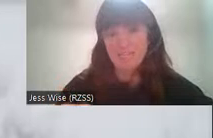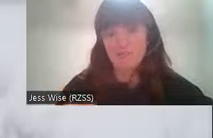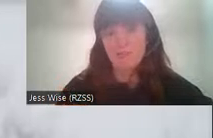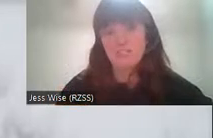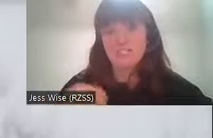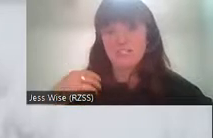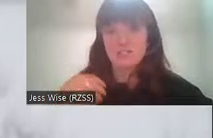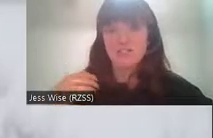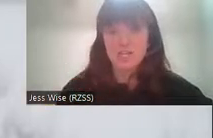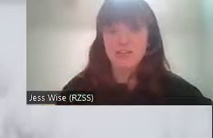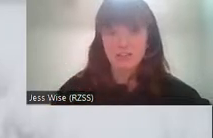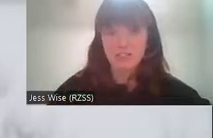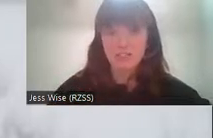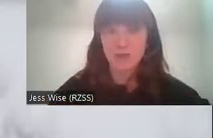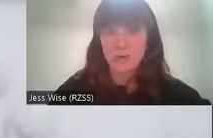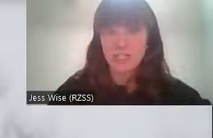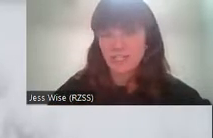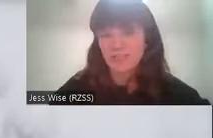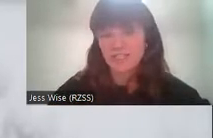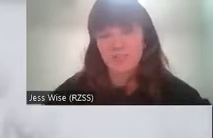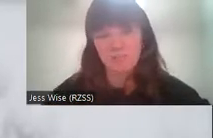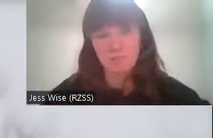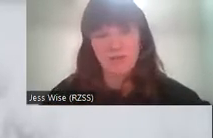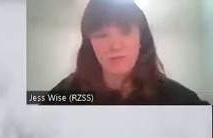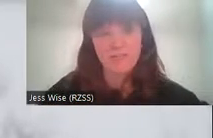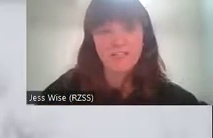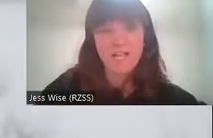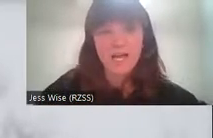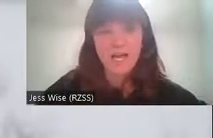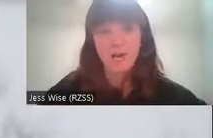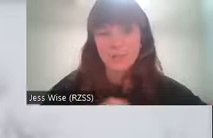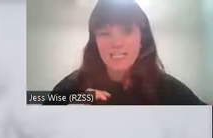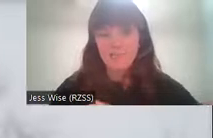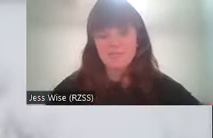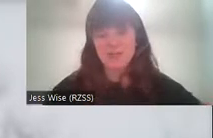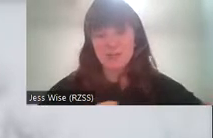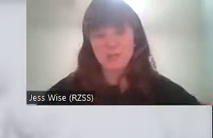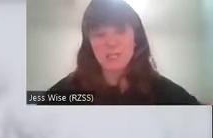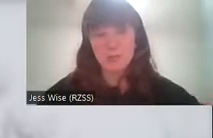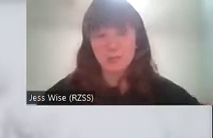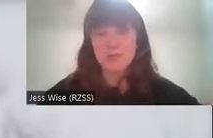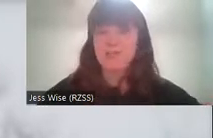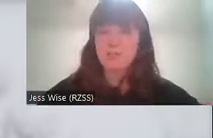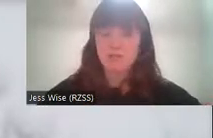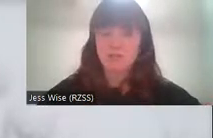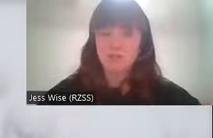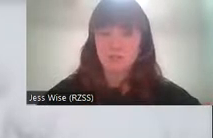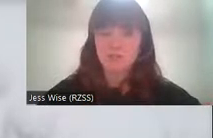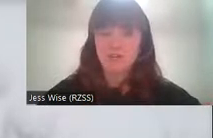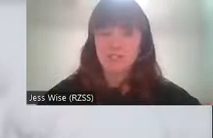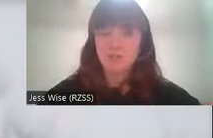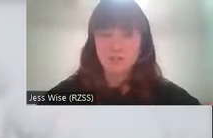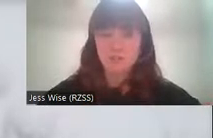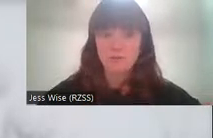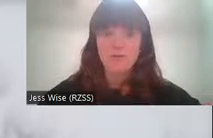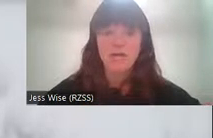here is a great way to start sharing things that you're already doing that you're super proud of. I'm going to keep the scenarios really broad so that it's relevant to as many